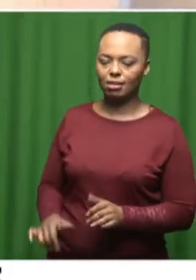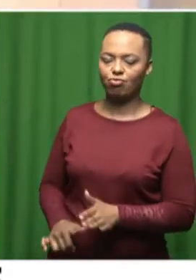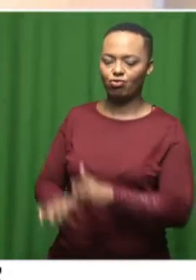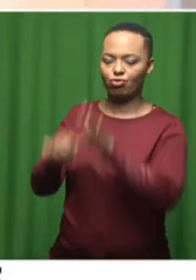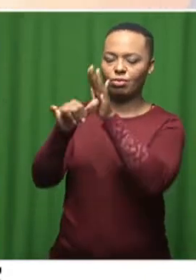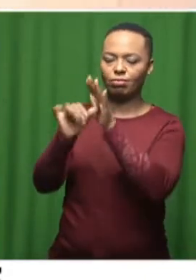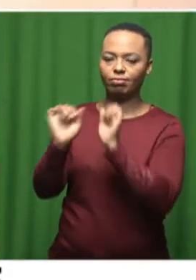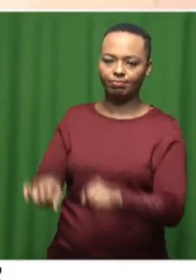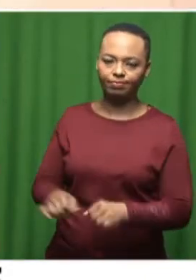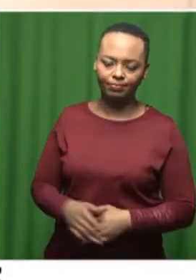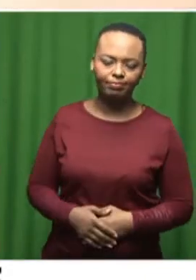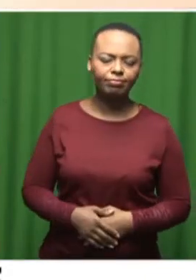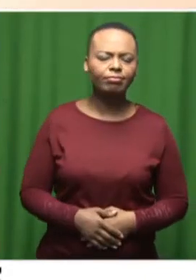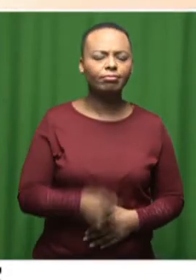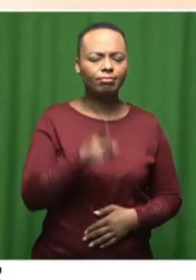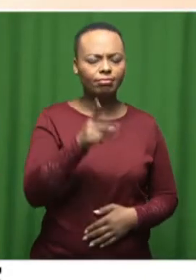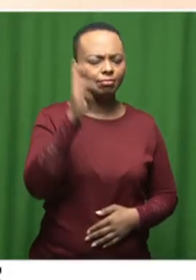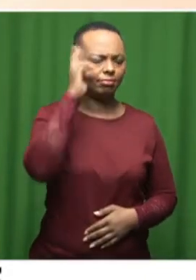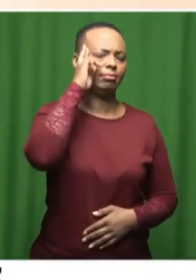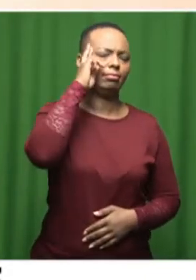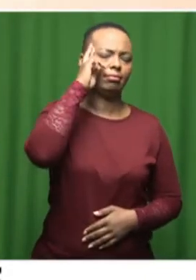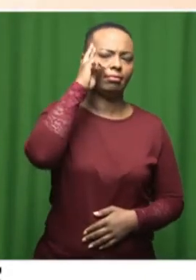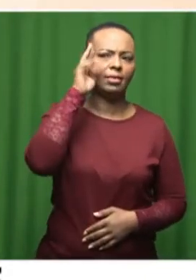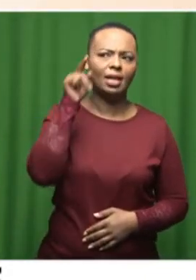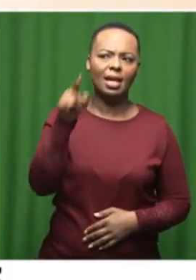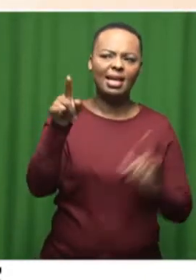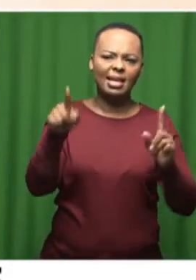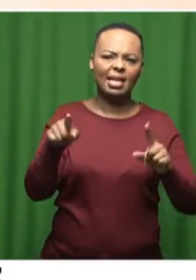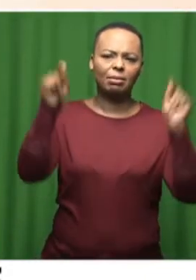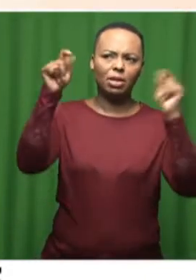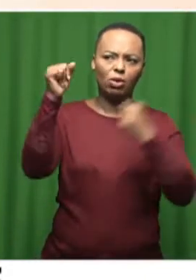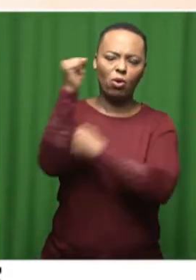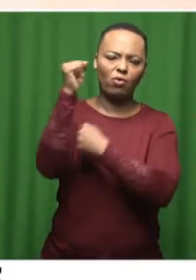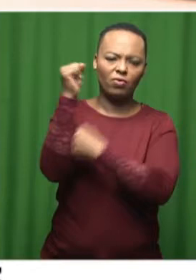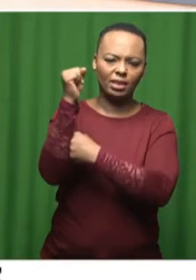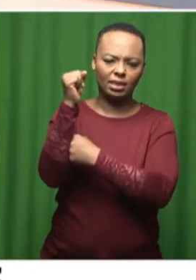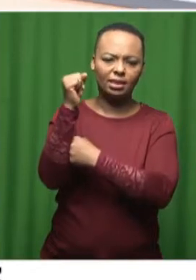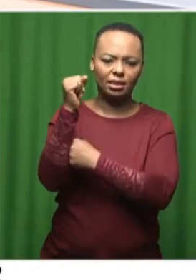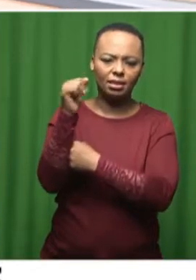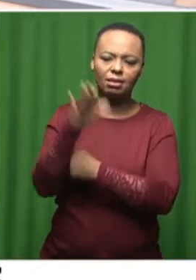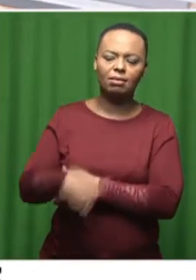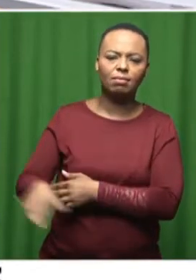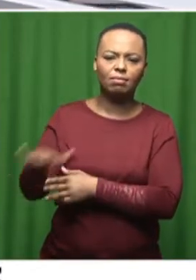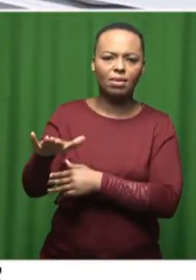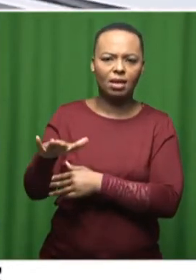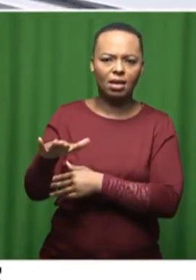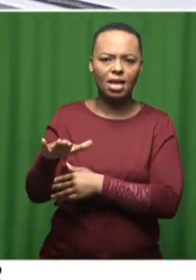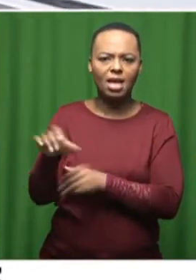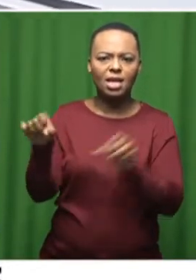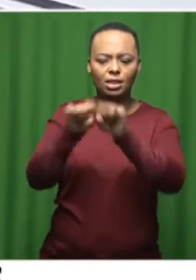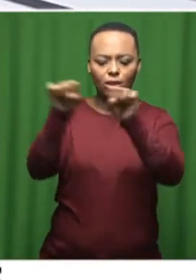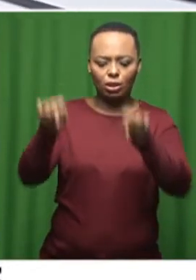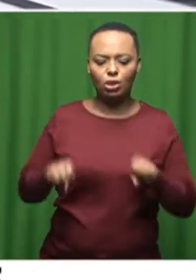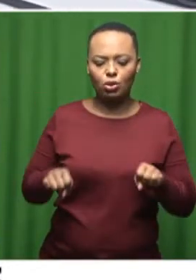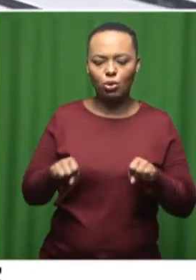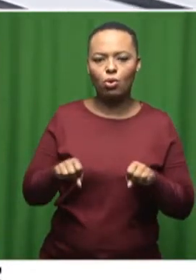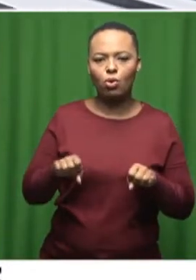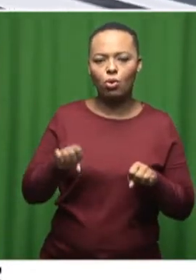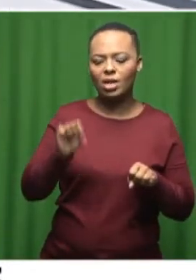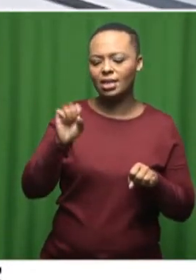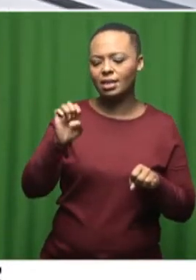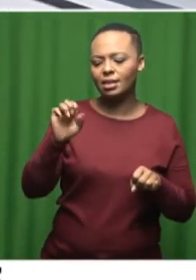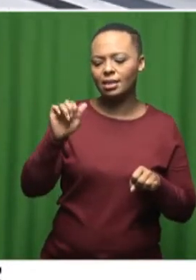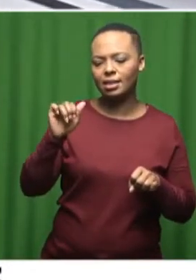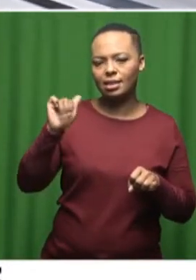Marlene, I'm reminded of our Cape Town office, the Sea Point Studios. And as you go down to the